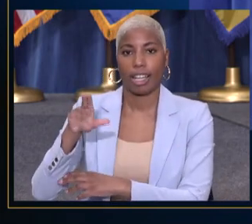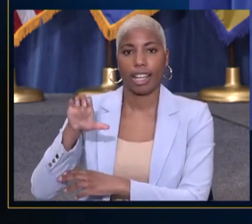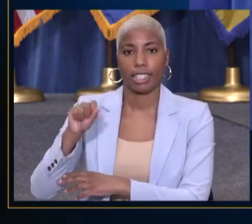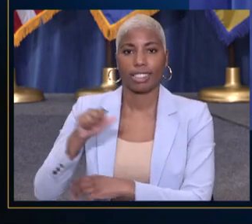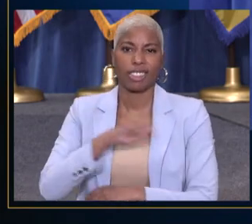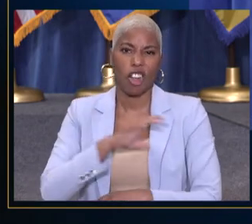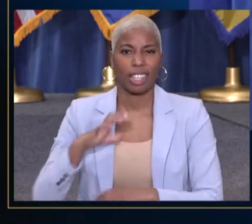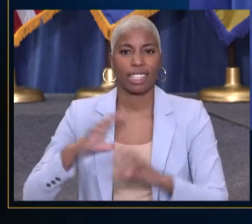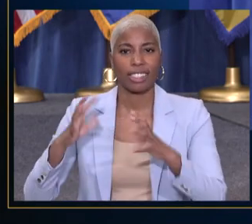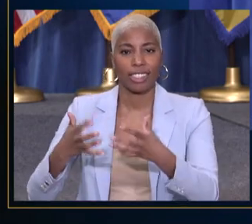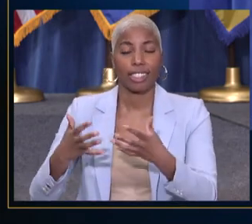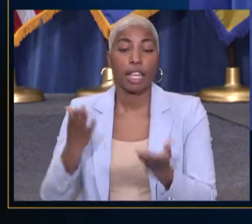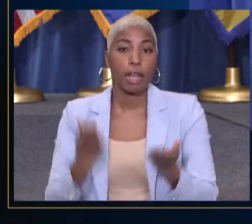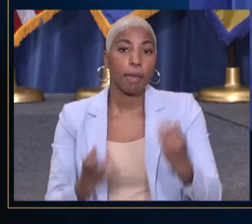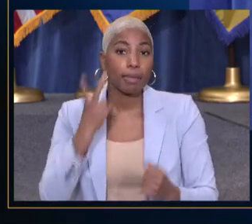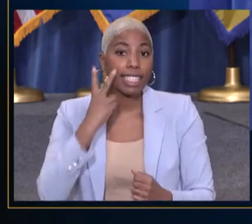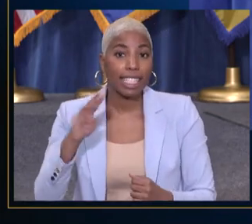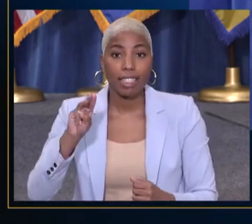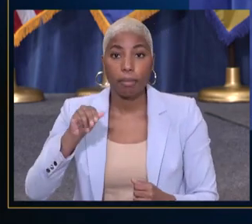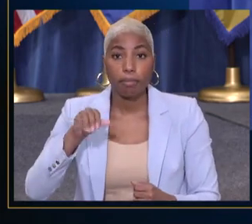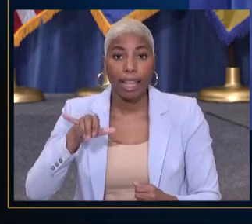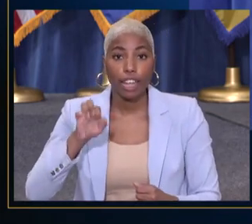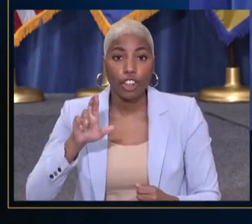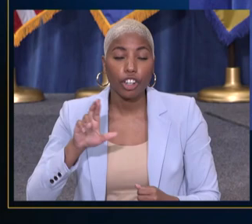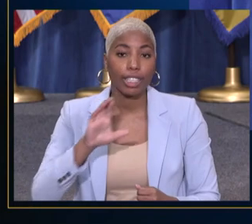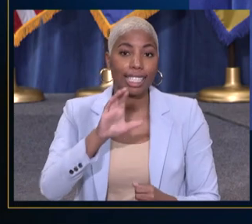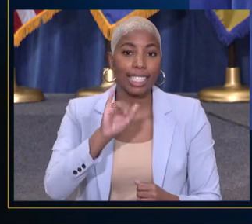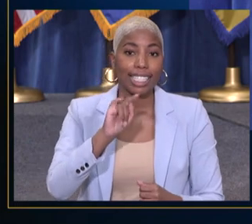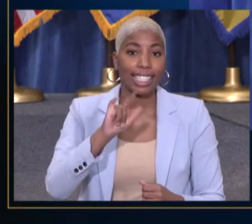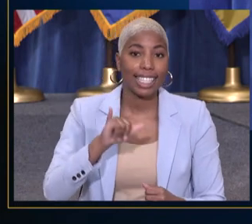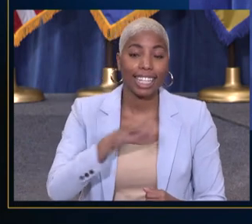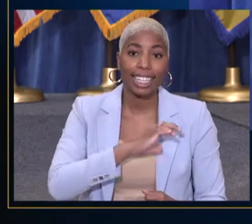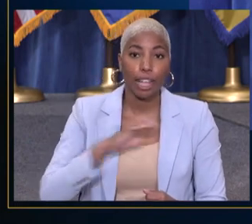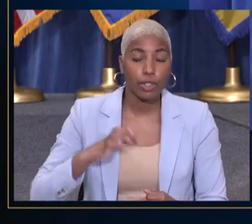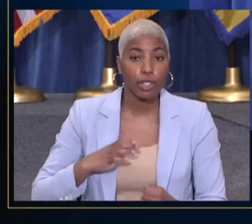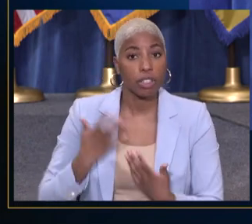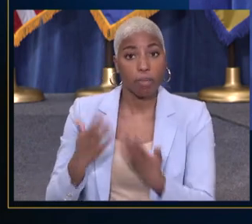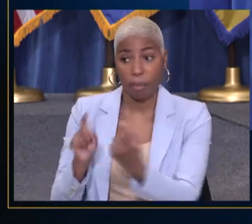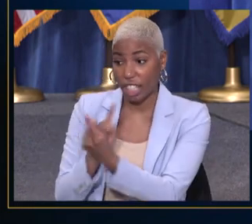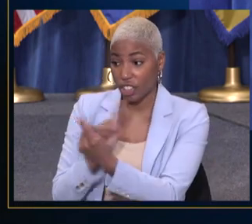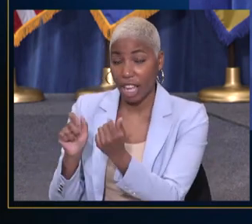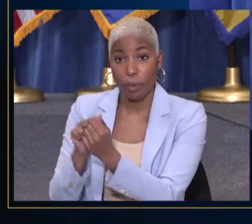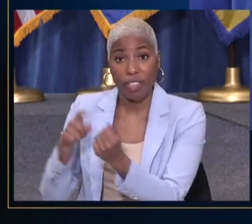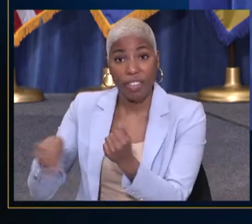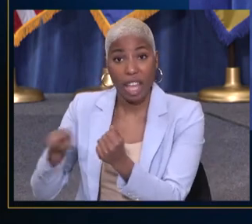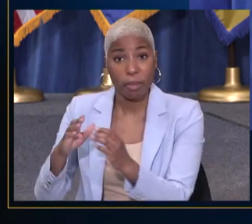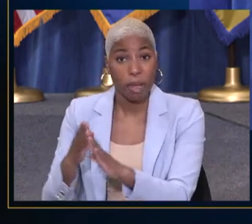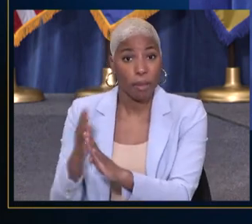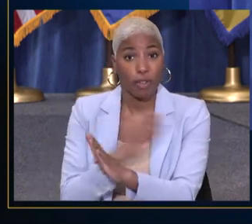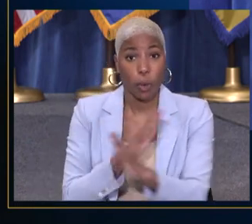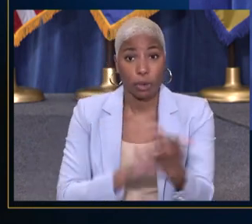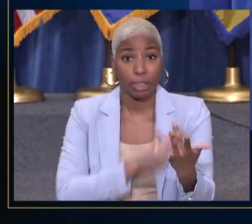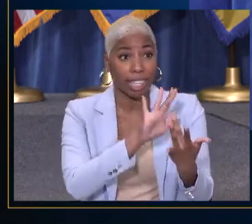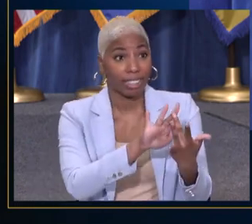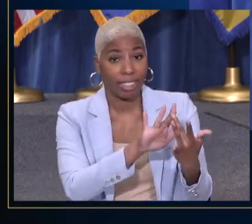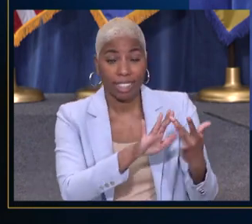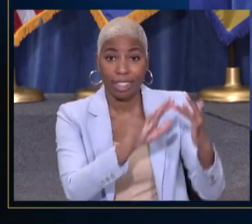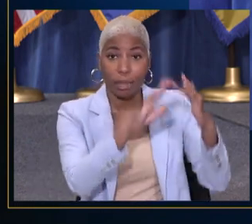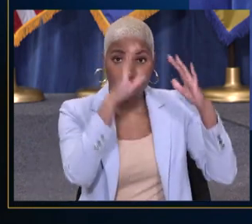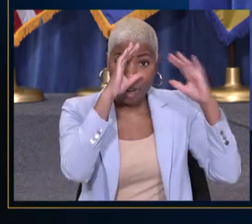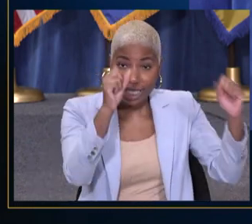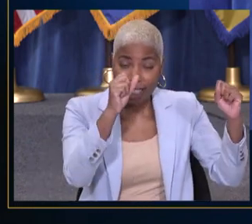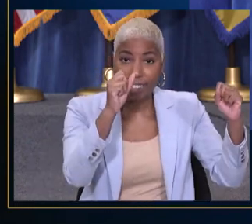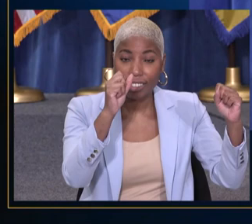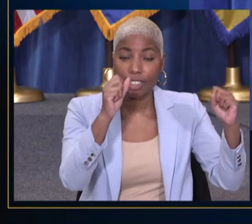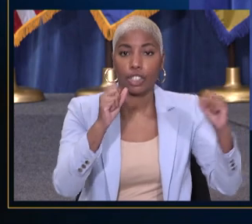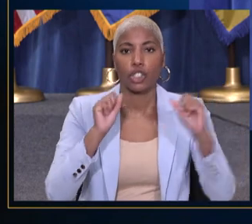mayor, your city council people, and interact with them before you ever reached levels of presidential experiences. And so